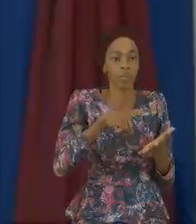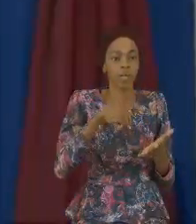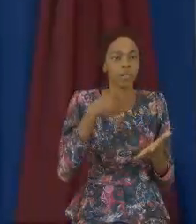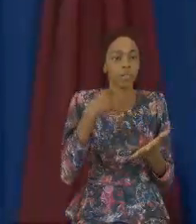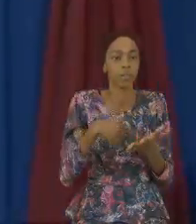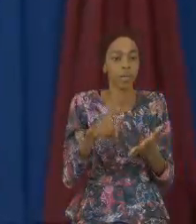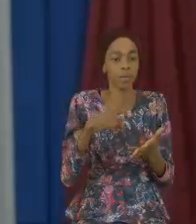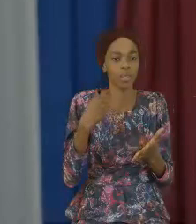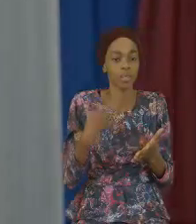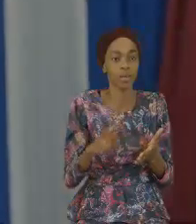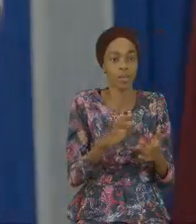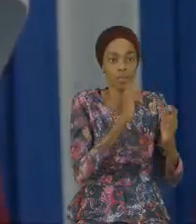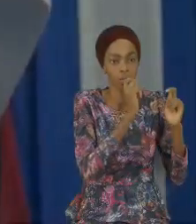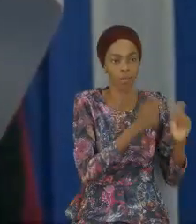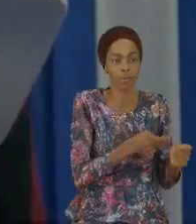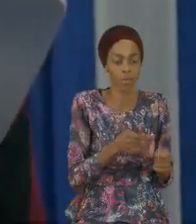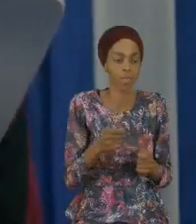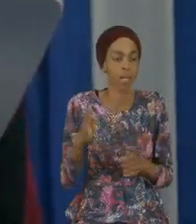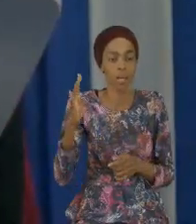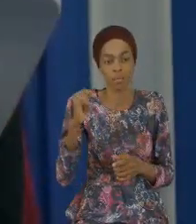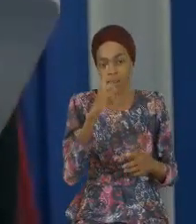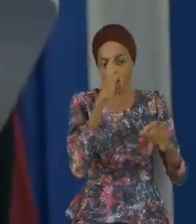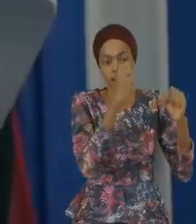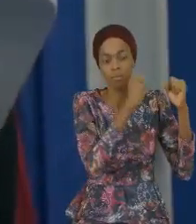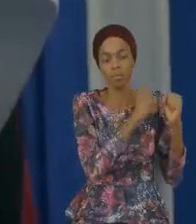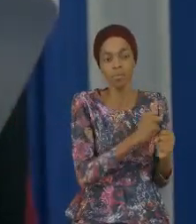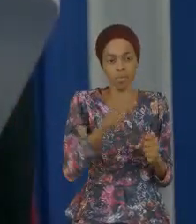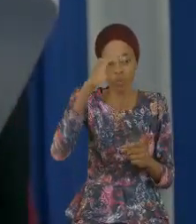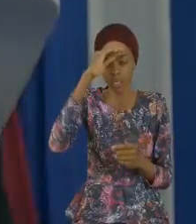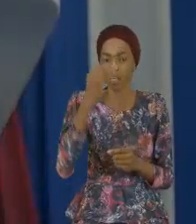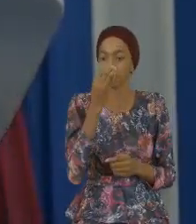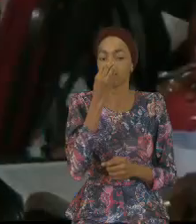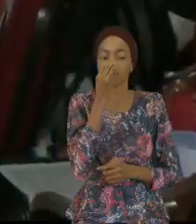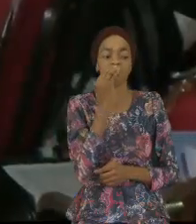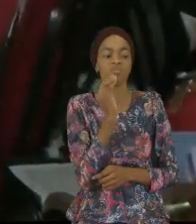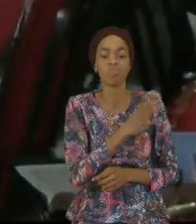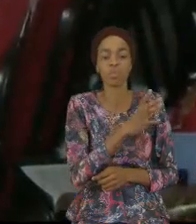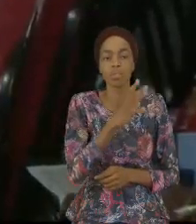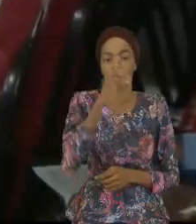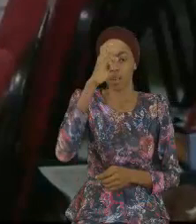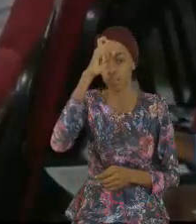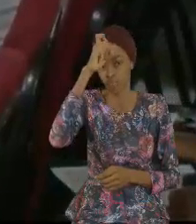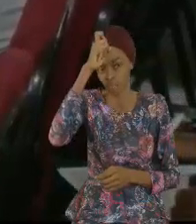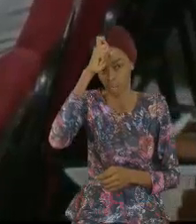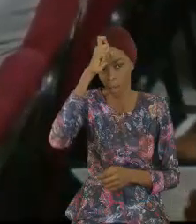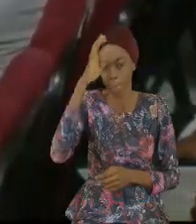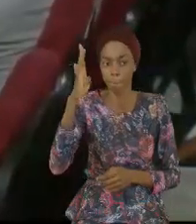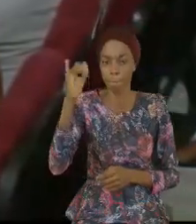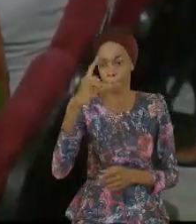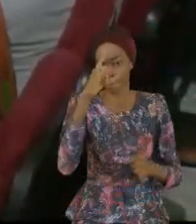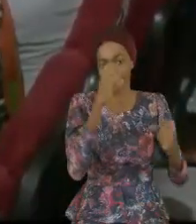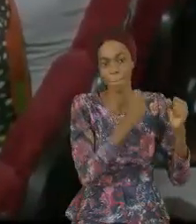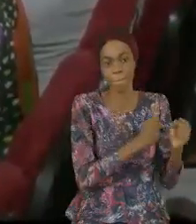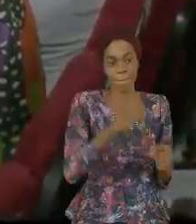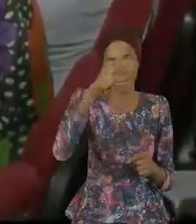says, by faith he forsook Egypt. By faith he forsook Egypt.